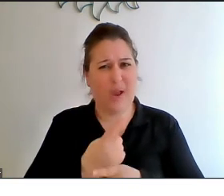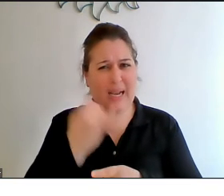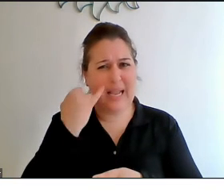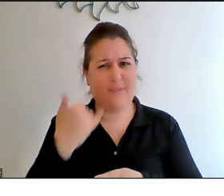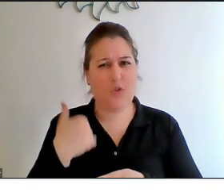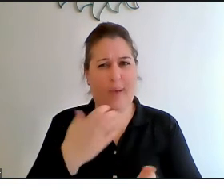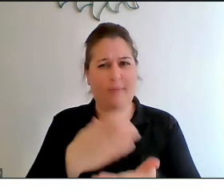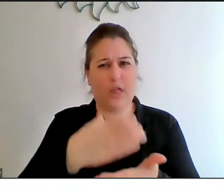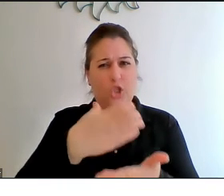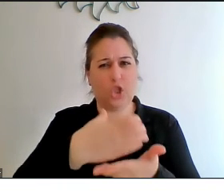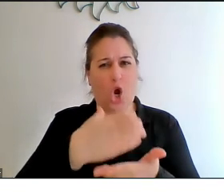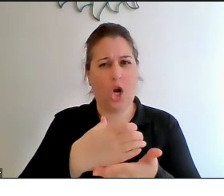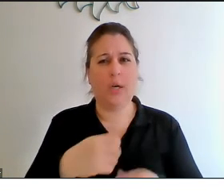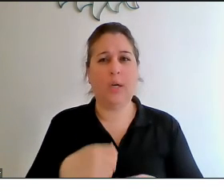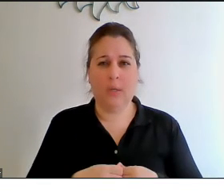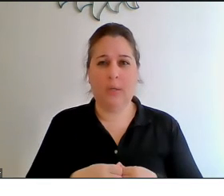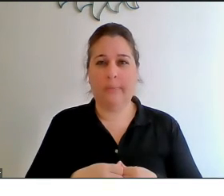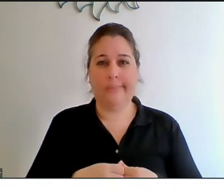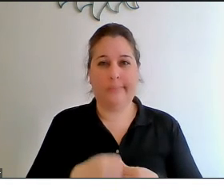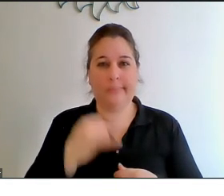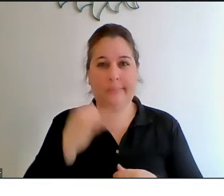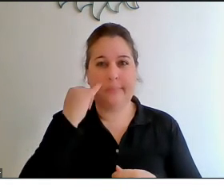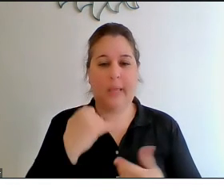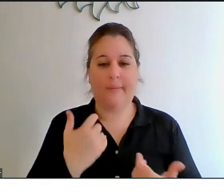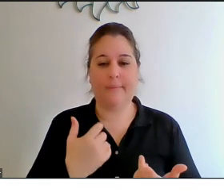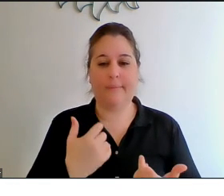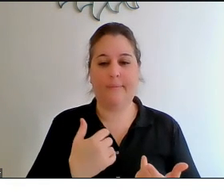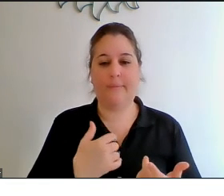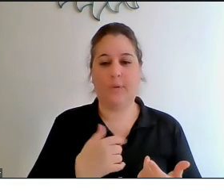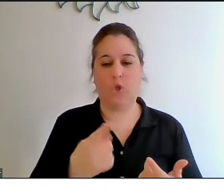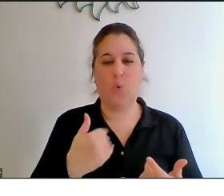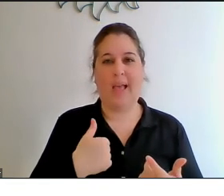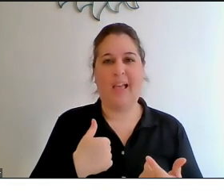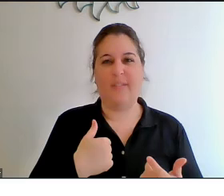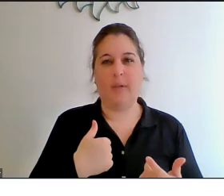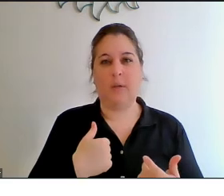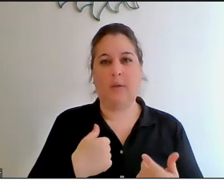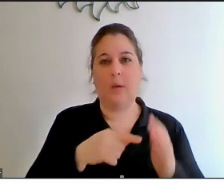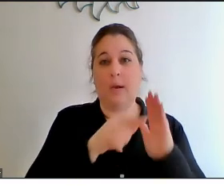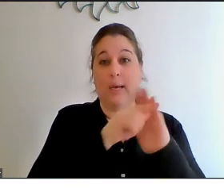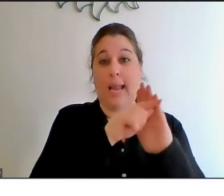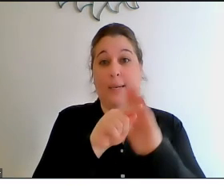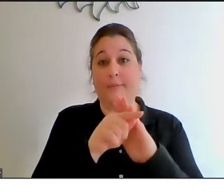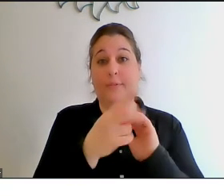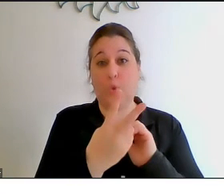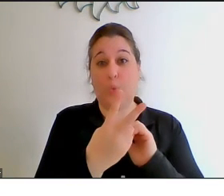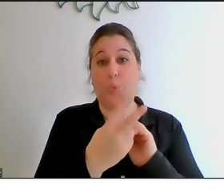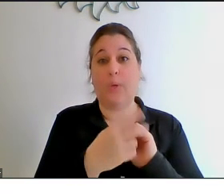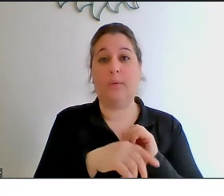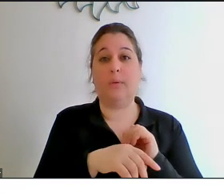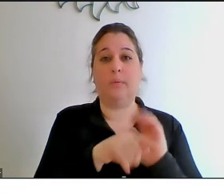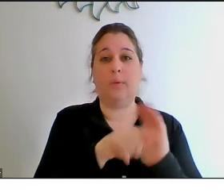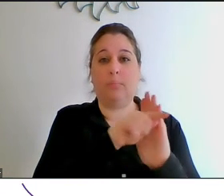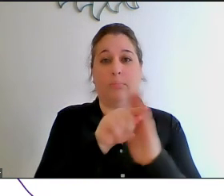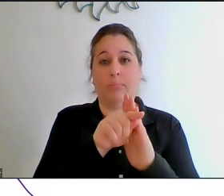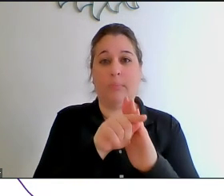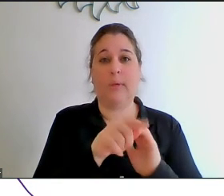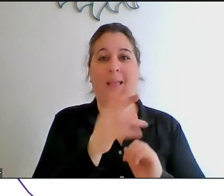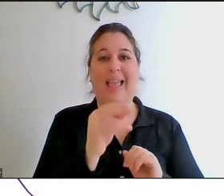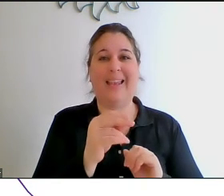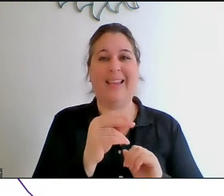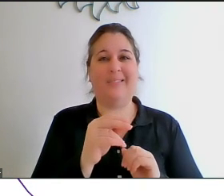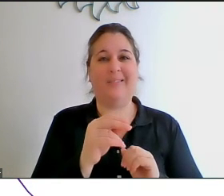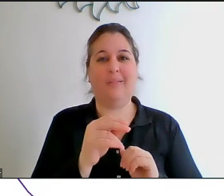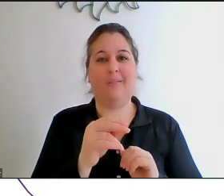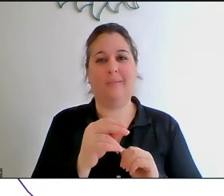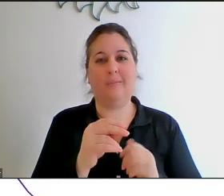-2, 3 negatives, nothing cancels, so I add them all up. I have 1, 2, 3, 4, 5 negatives.